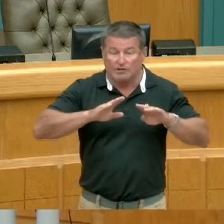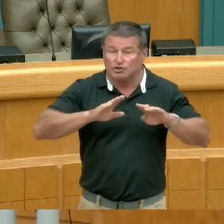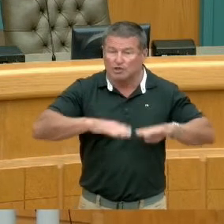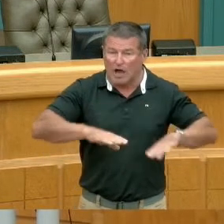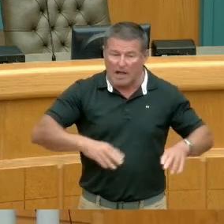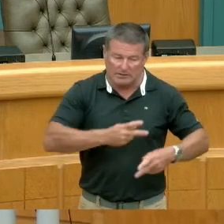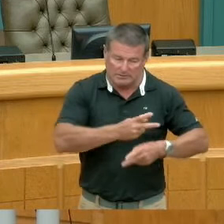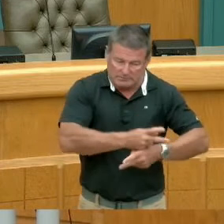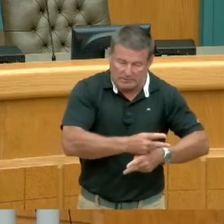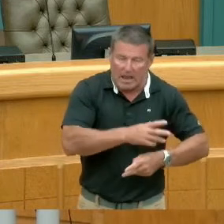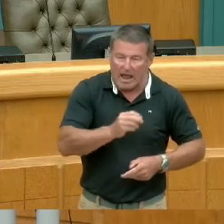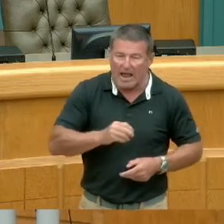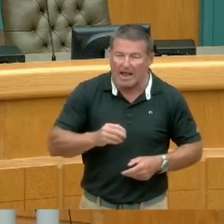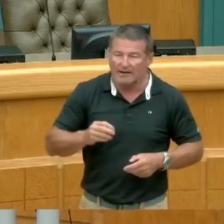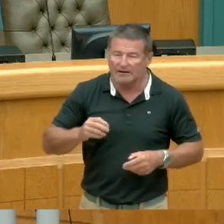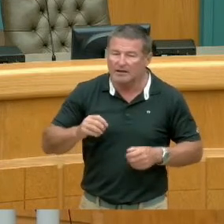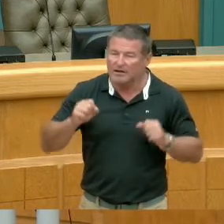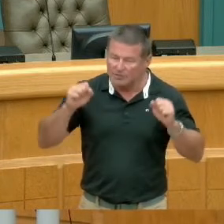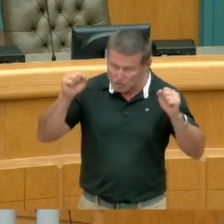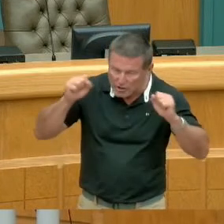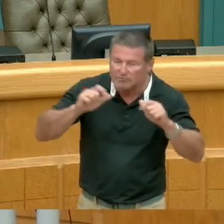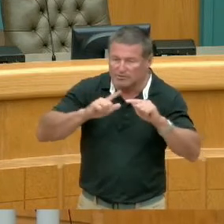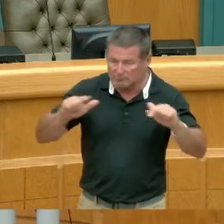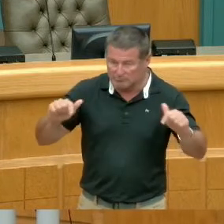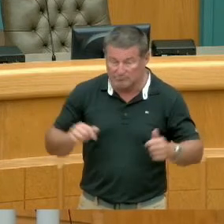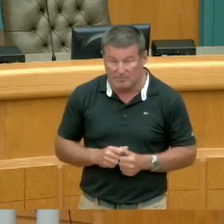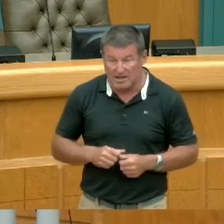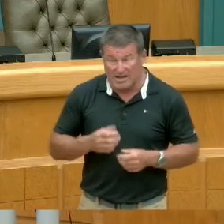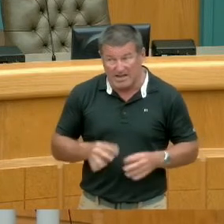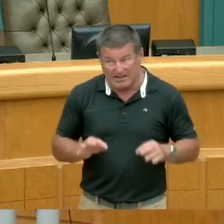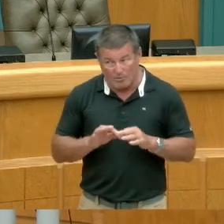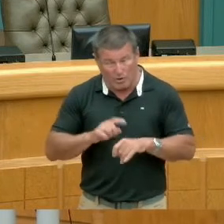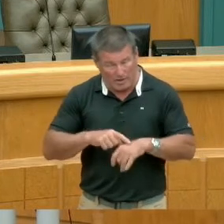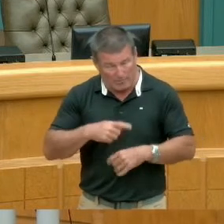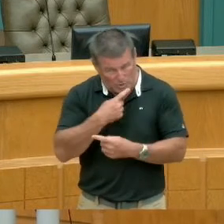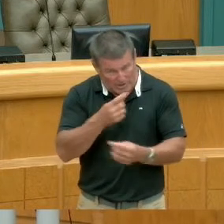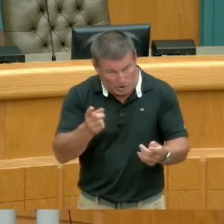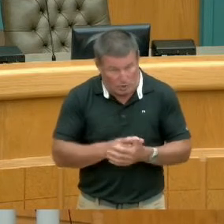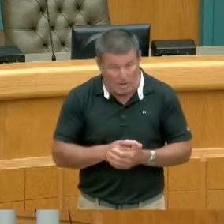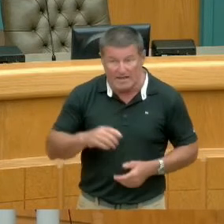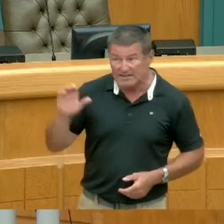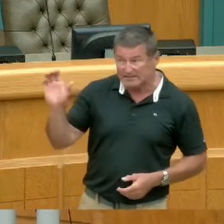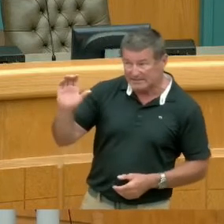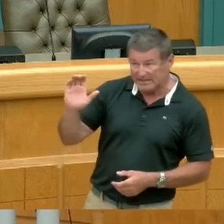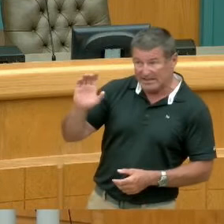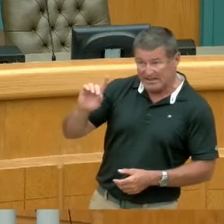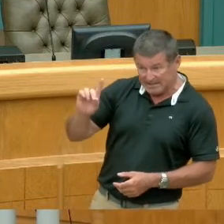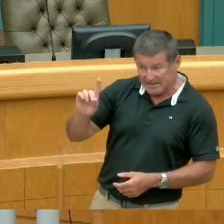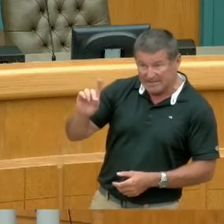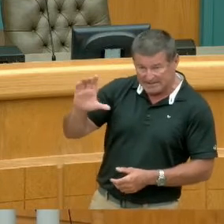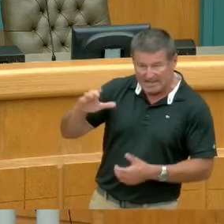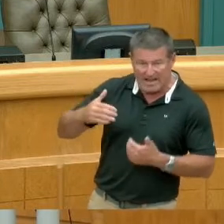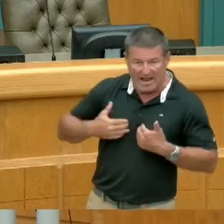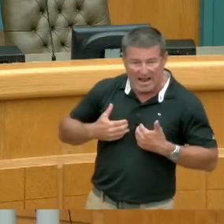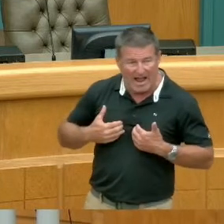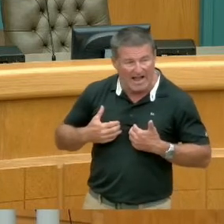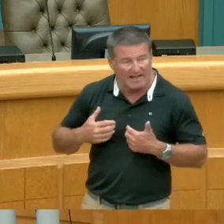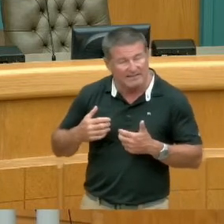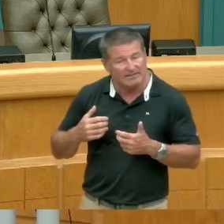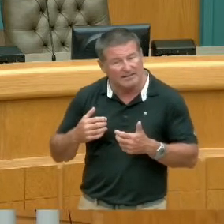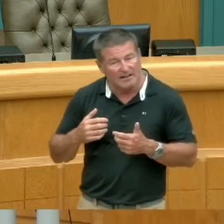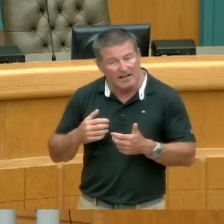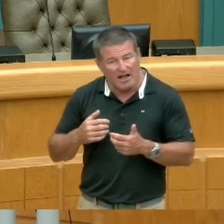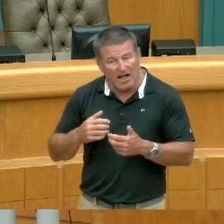alert that the Centers for Disease Control released last week on May 14th. This health alert is in regards to what's called